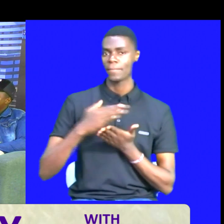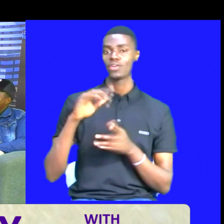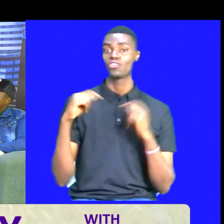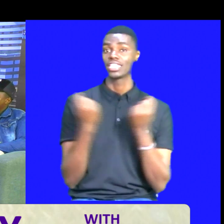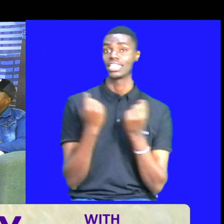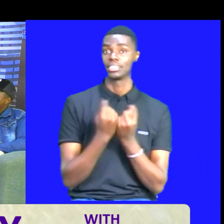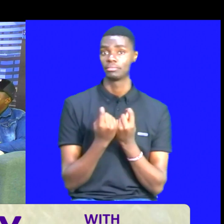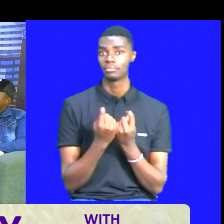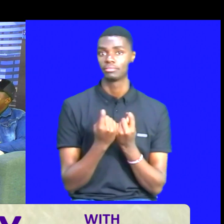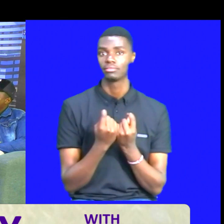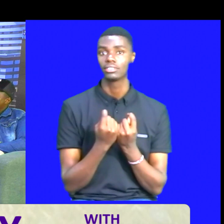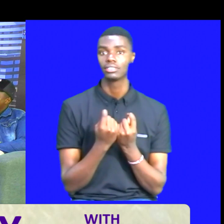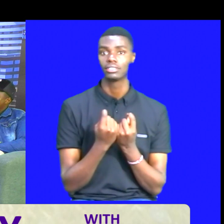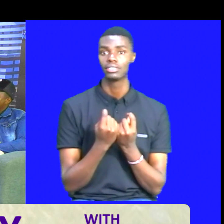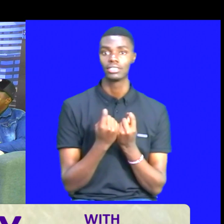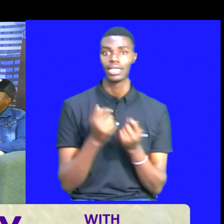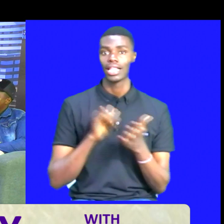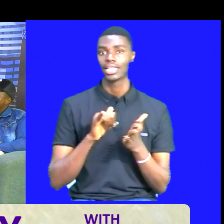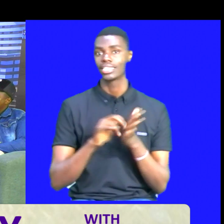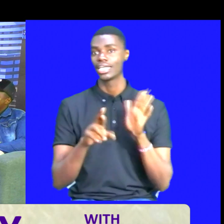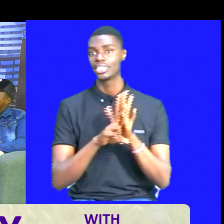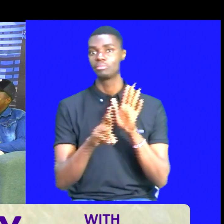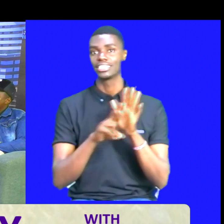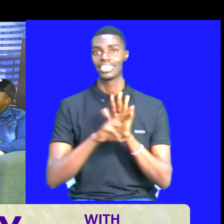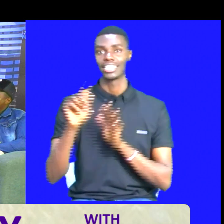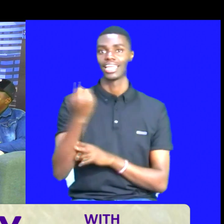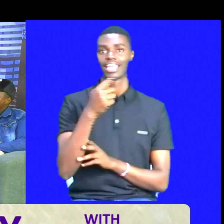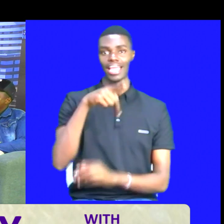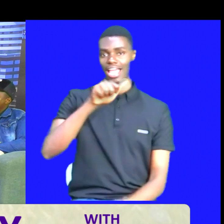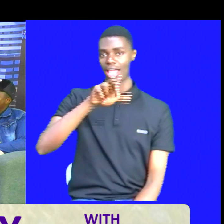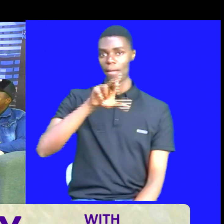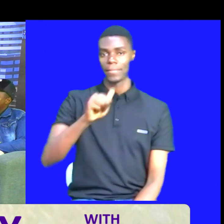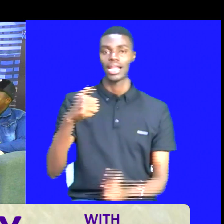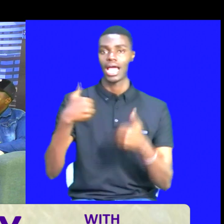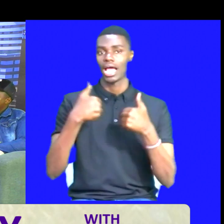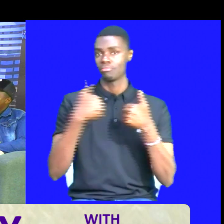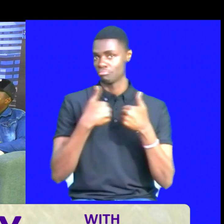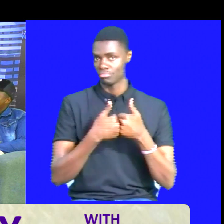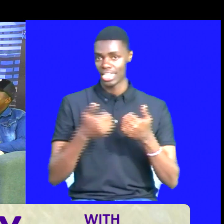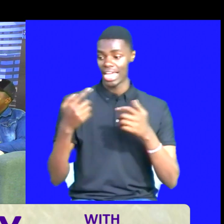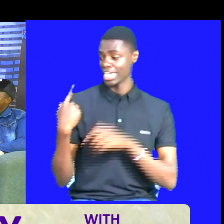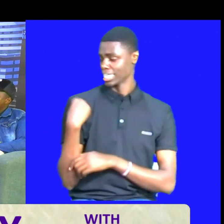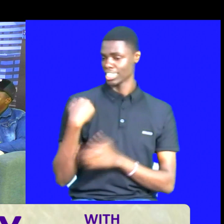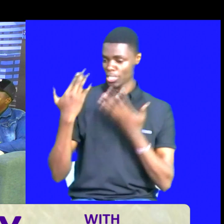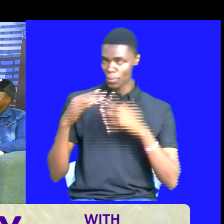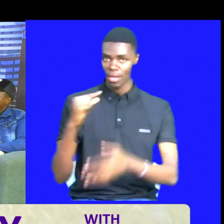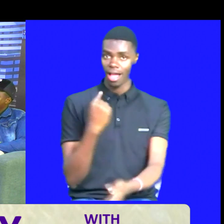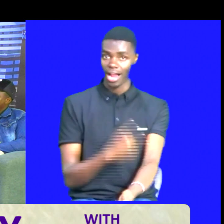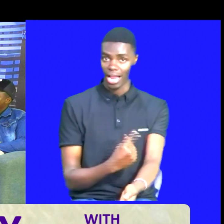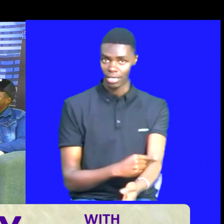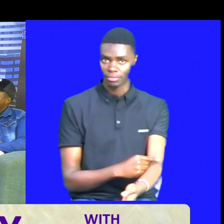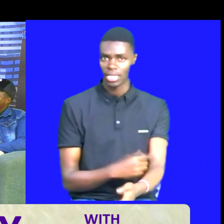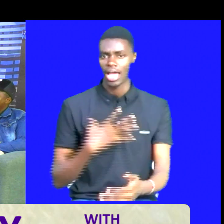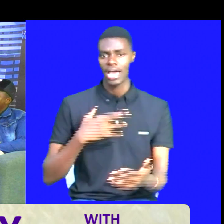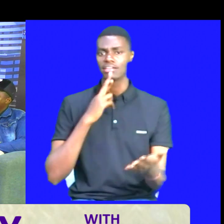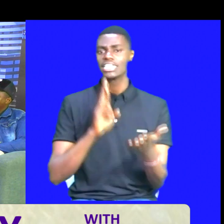team that represented Kenya in the first African Para Games that did take place. It recently concluded pale Ghana, and of course, the